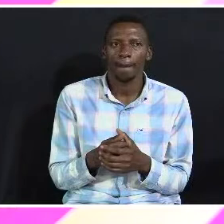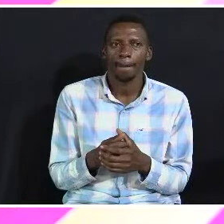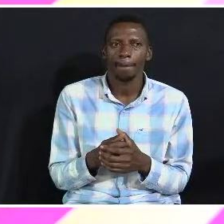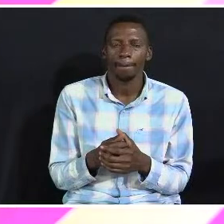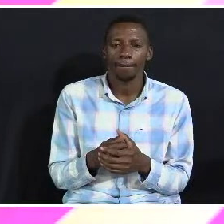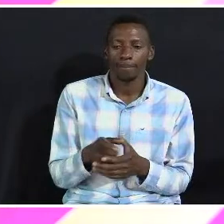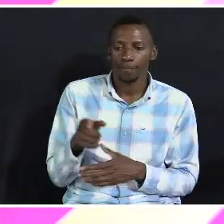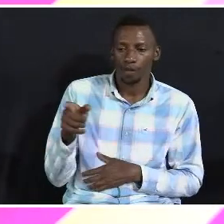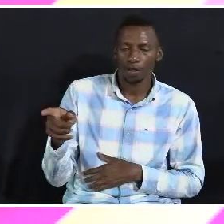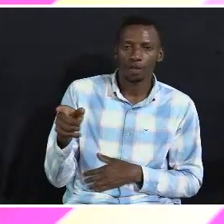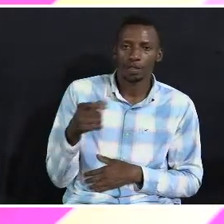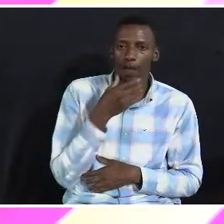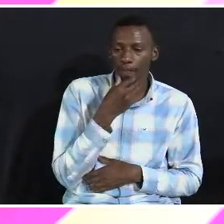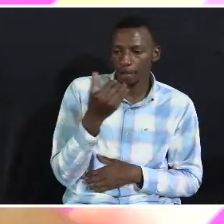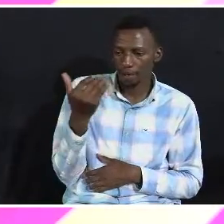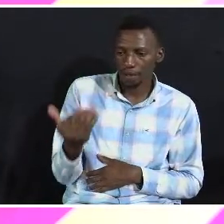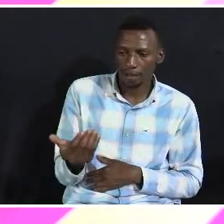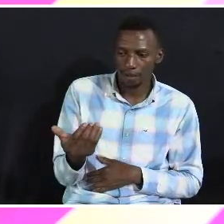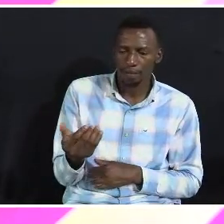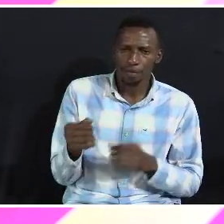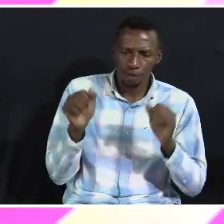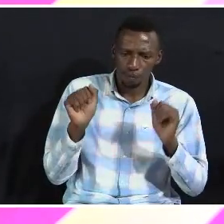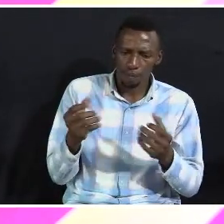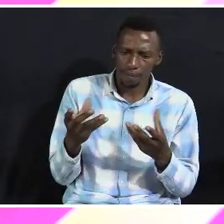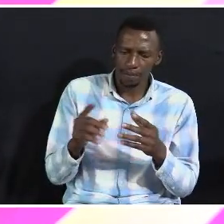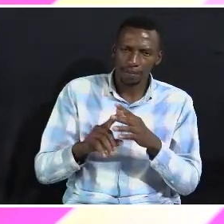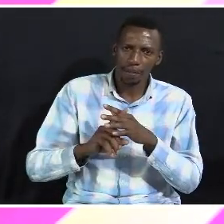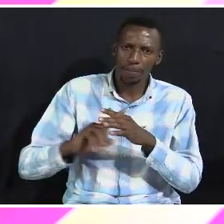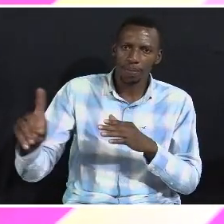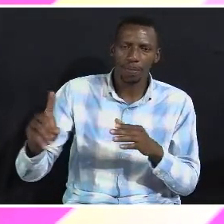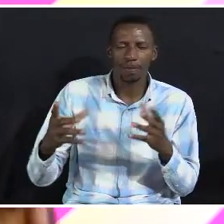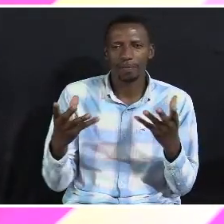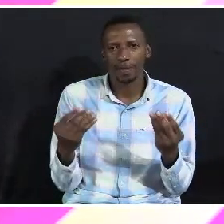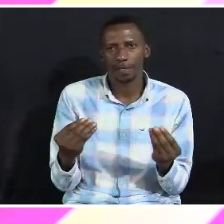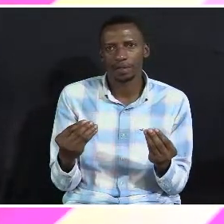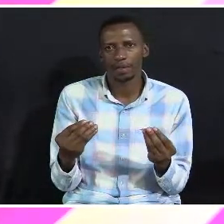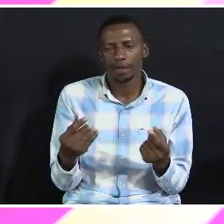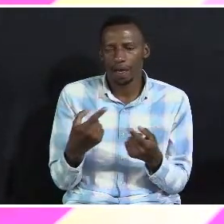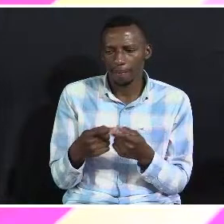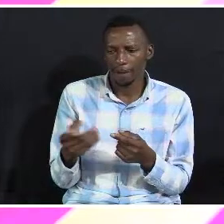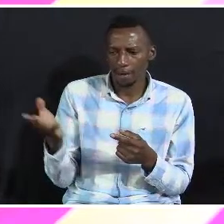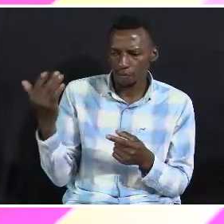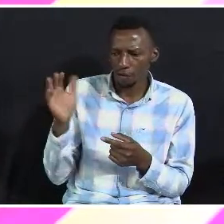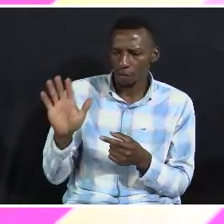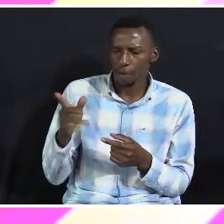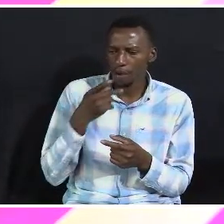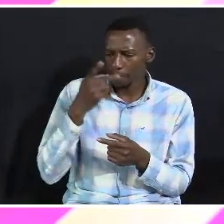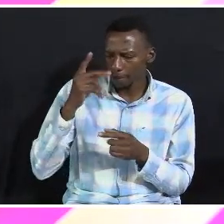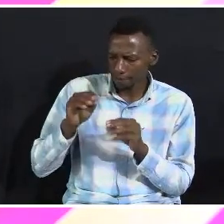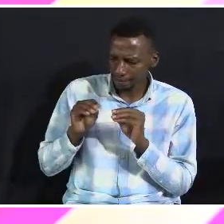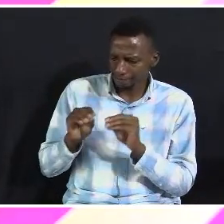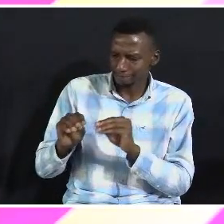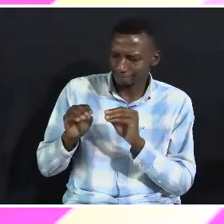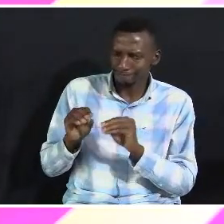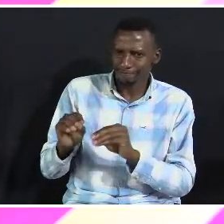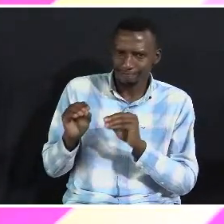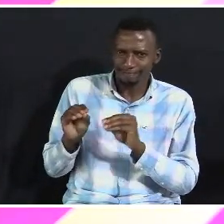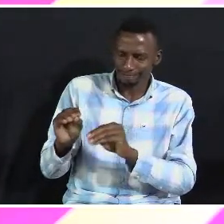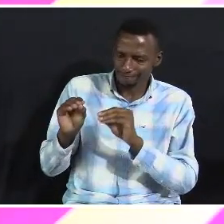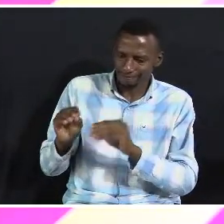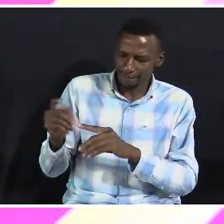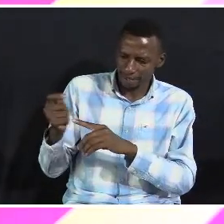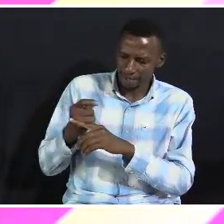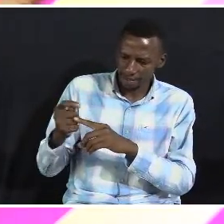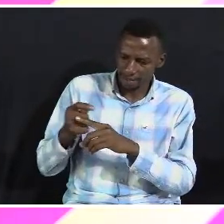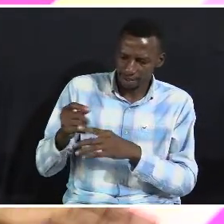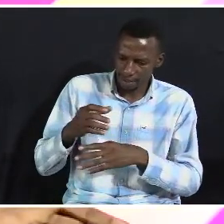This young man could have escaped, but he had been trained from childhood, trusting obedience,